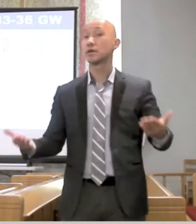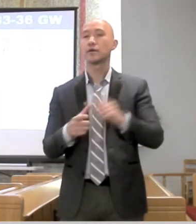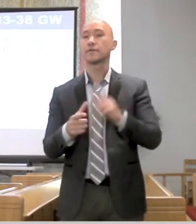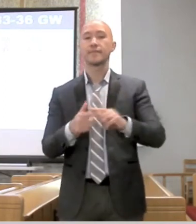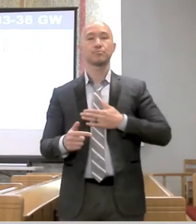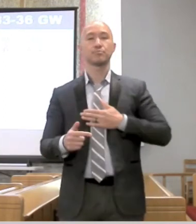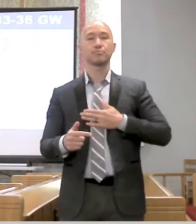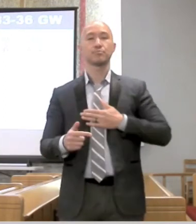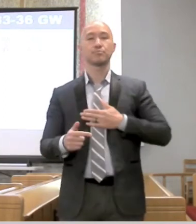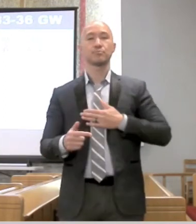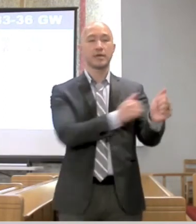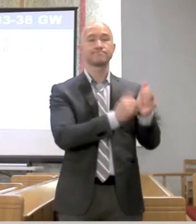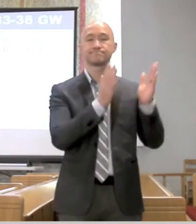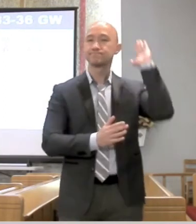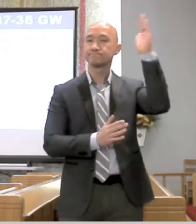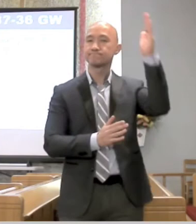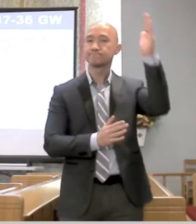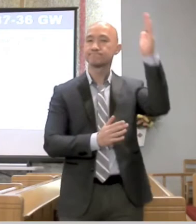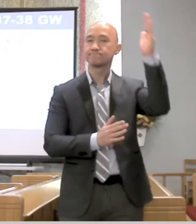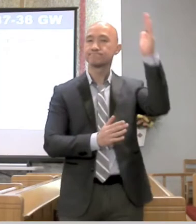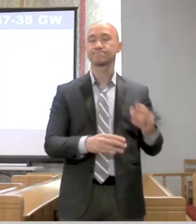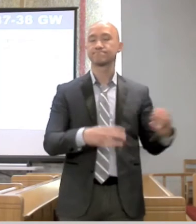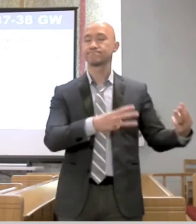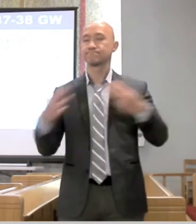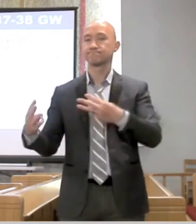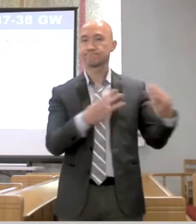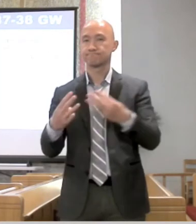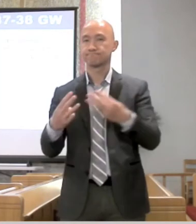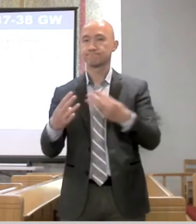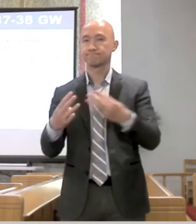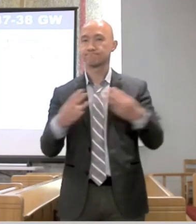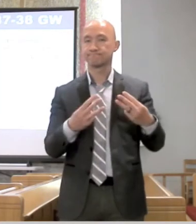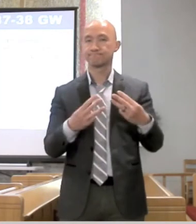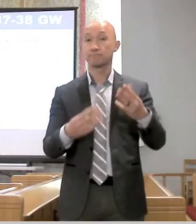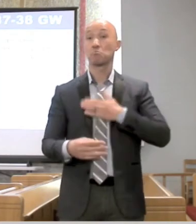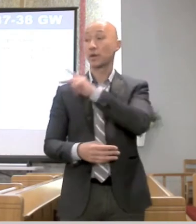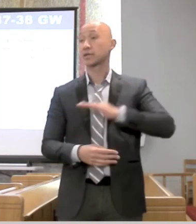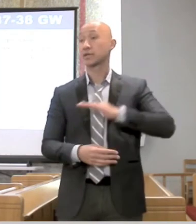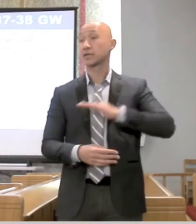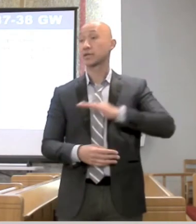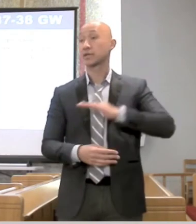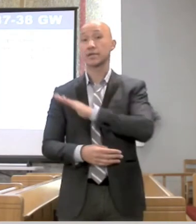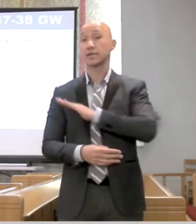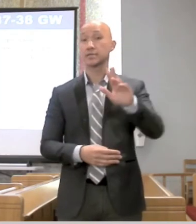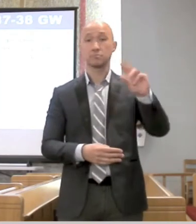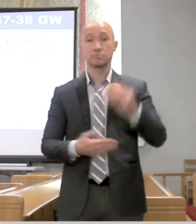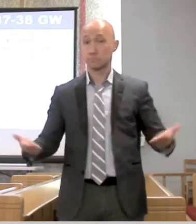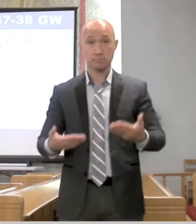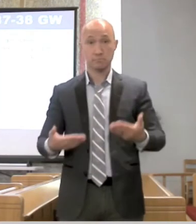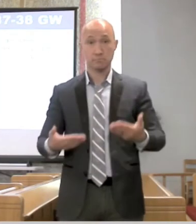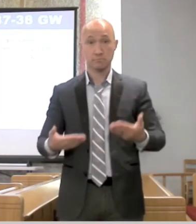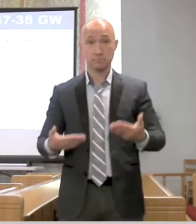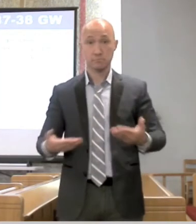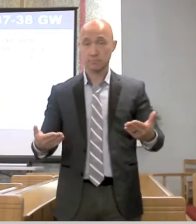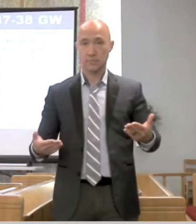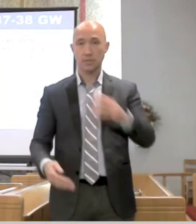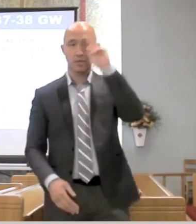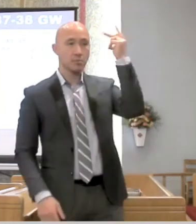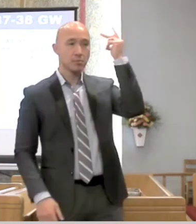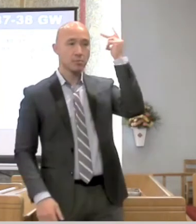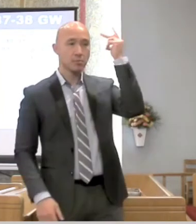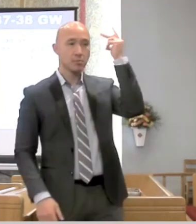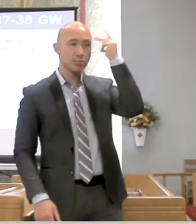Jews. My kingdom doesn't have its origin on earth. So Pilate asked him, so you are a king? Jesus